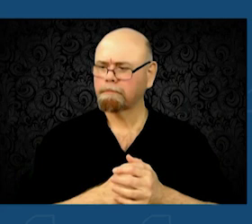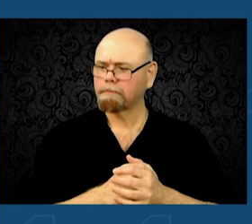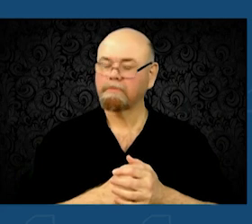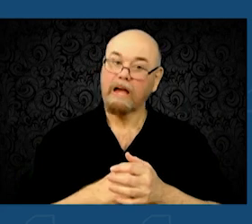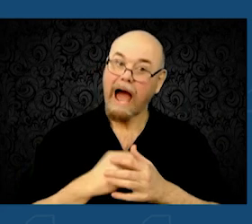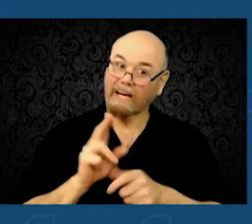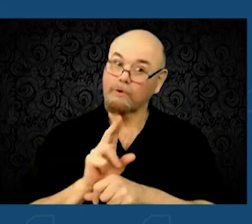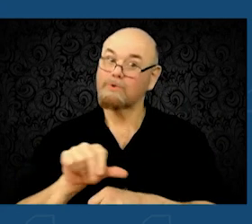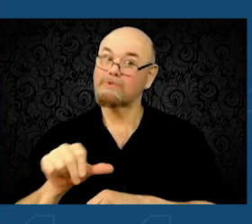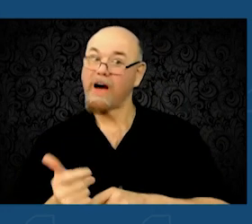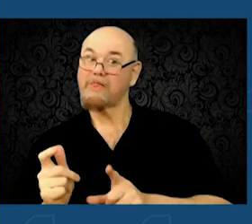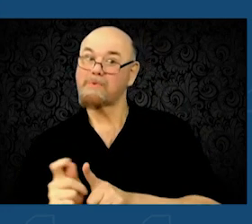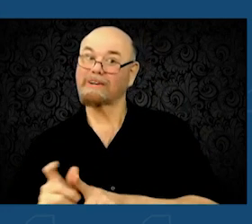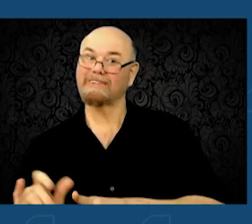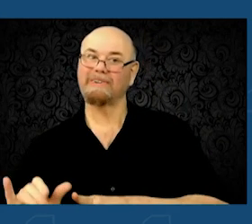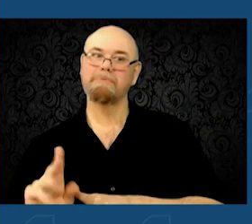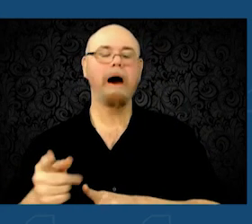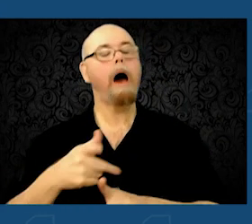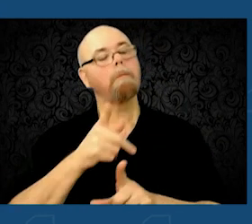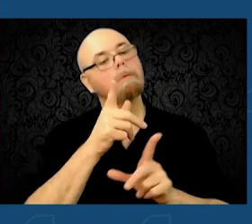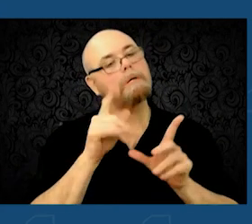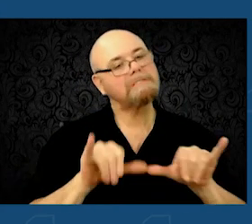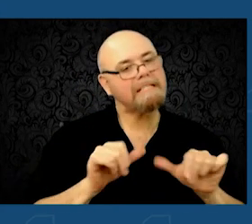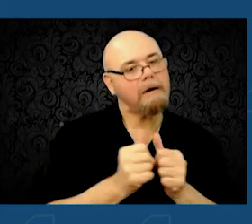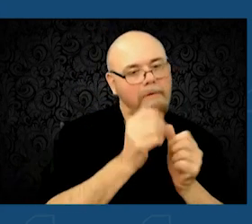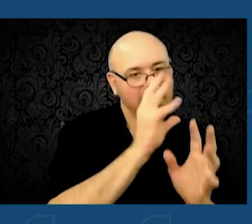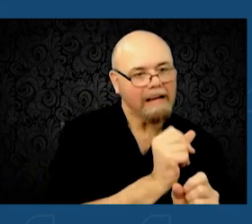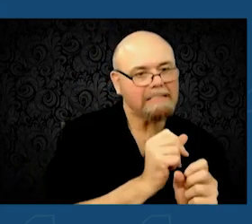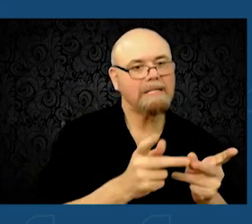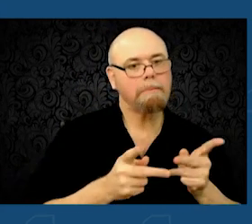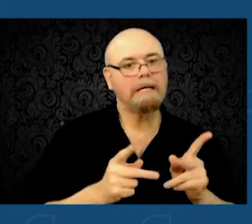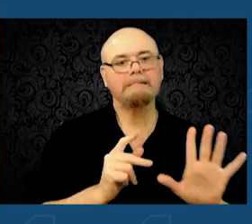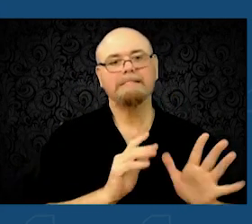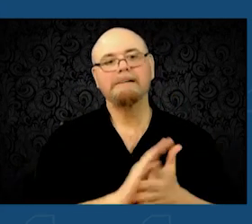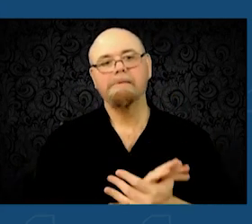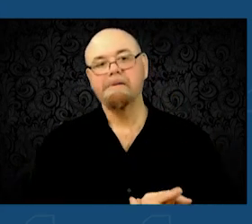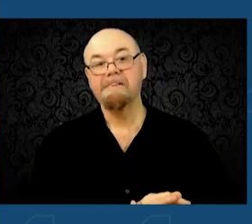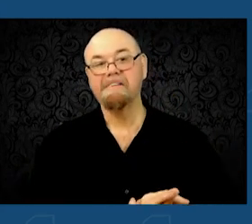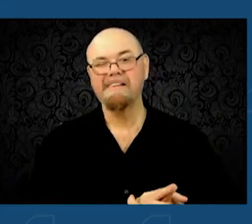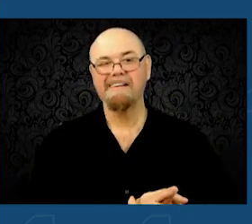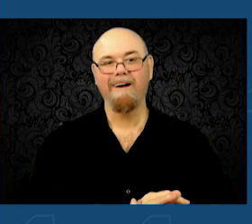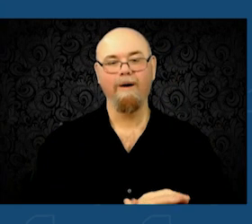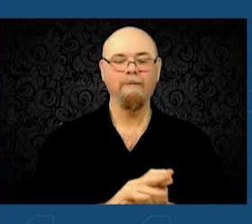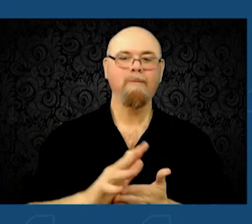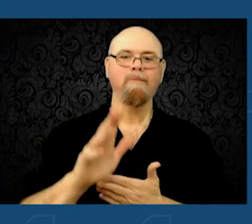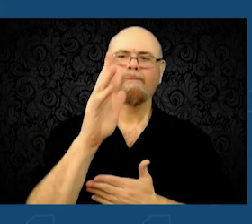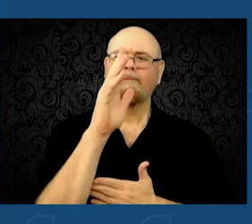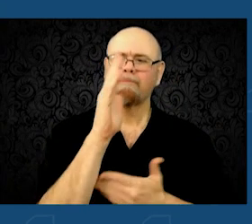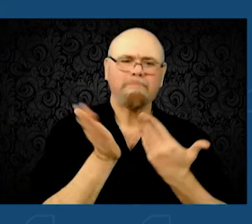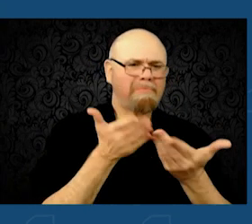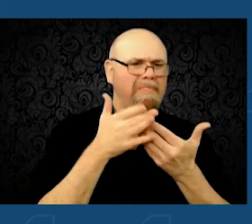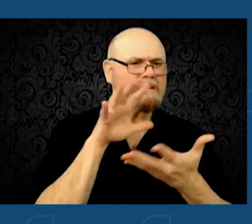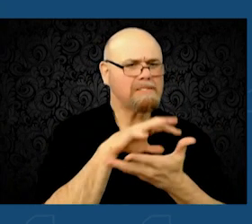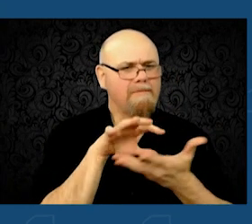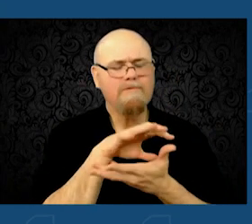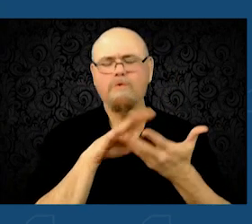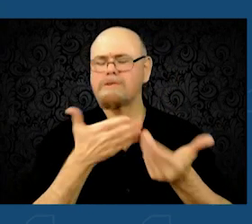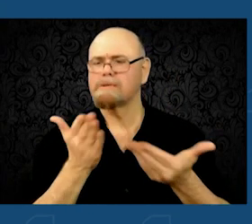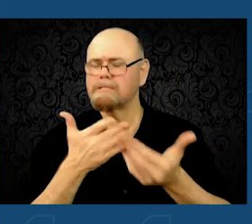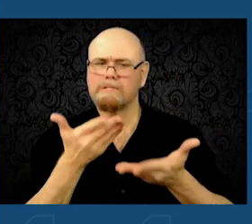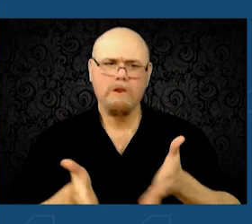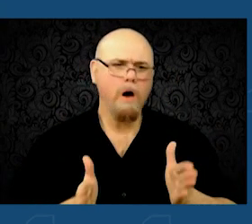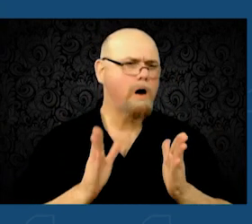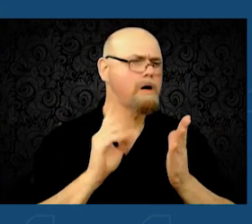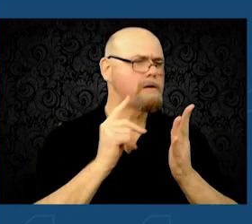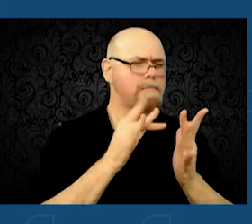with fascinating. And it's easy to get lost. It's easy to be confused. But the Western New York